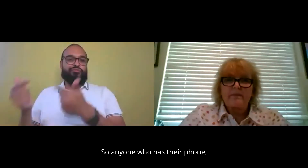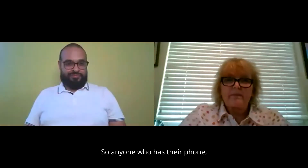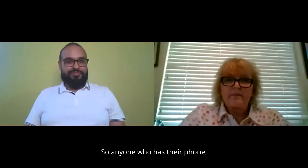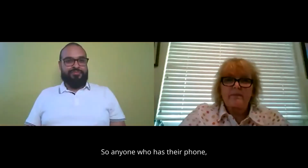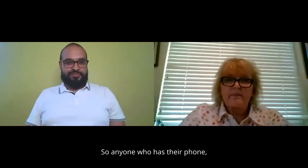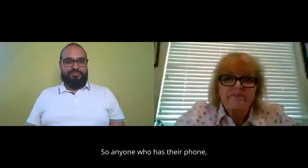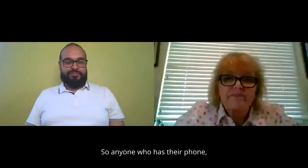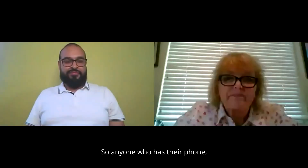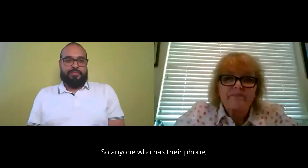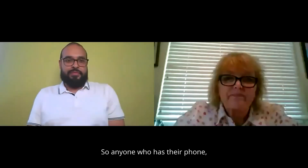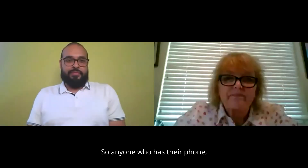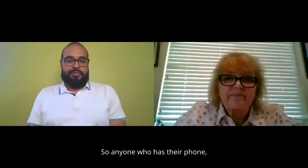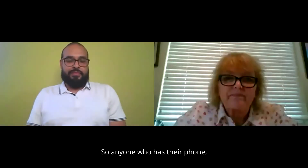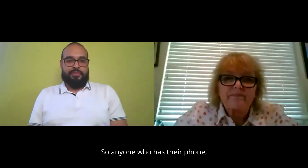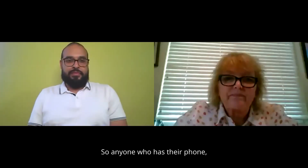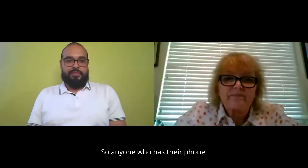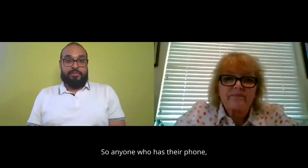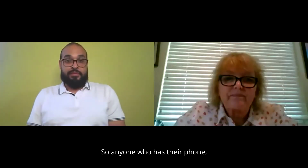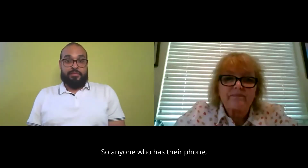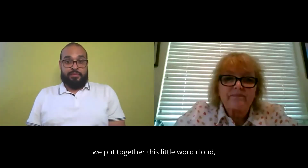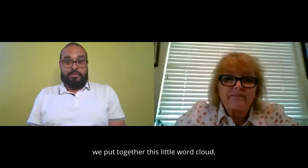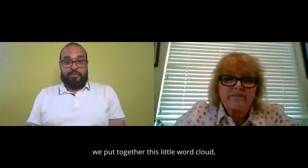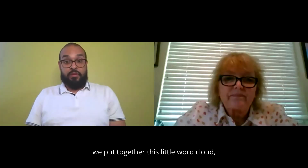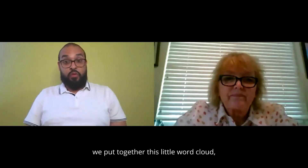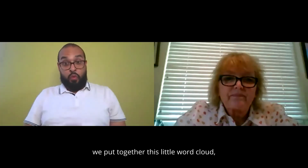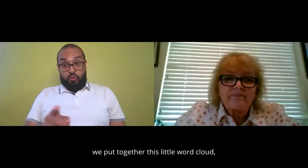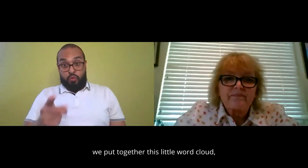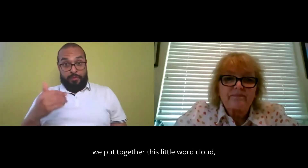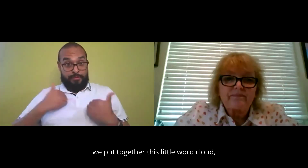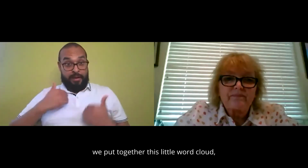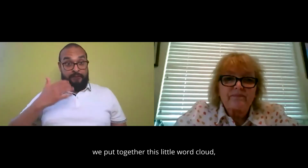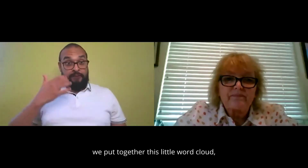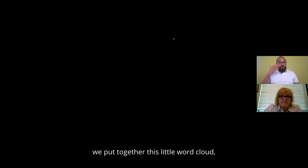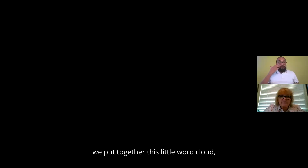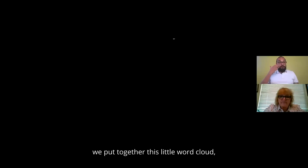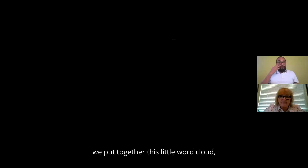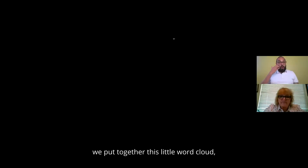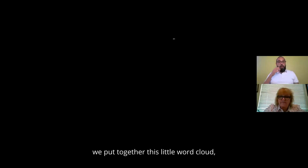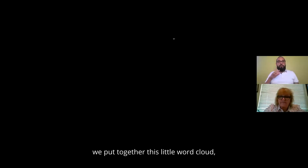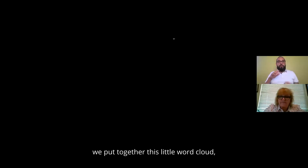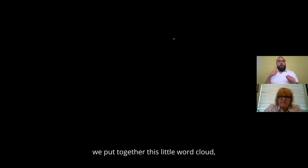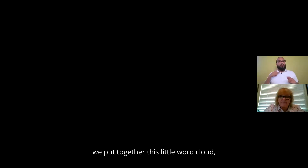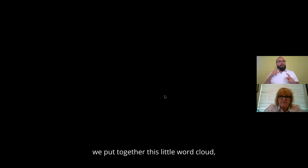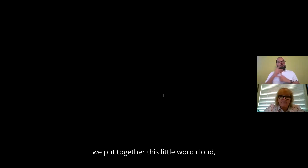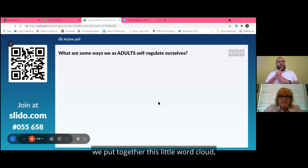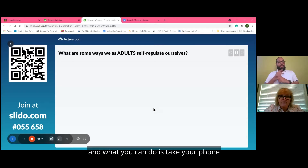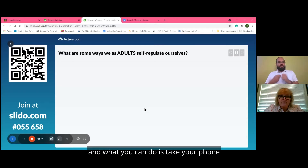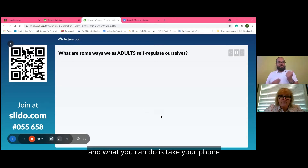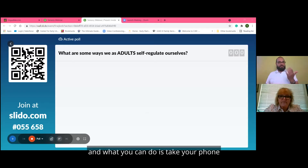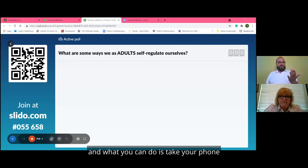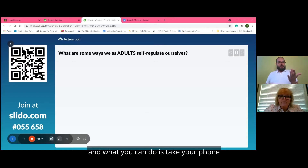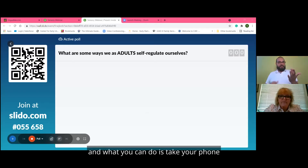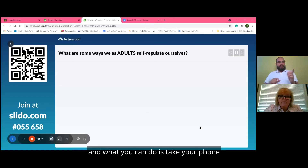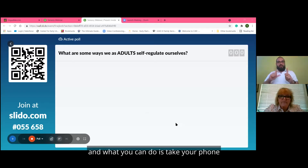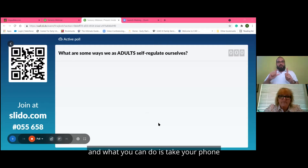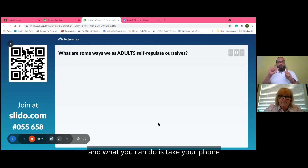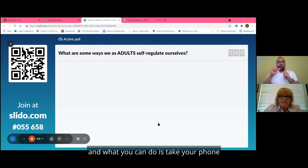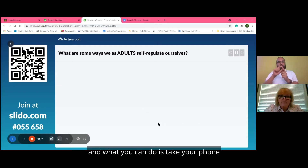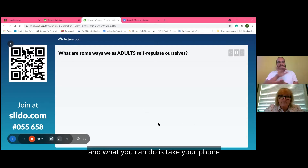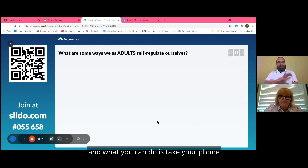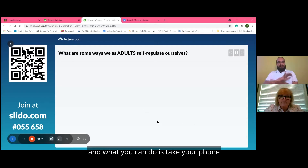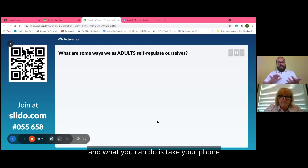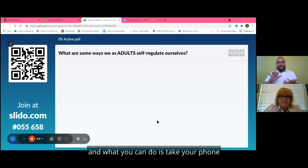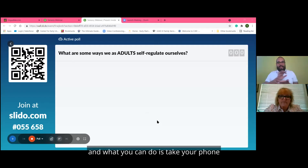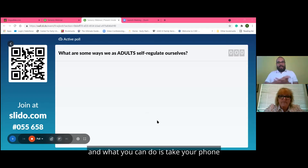So anyone who has their phone, we put together this little word cloud. And what you can do